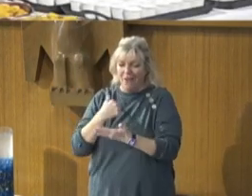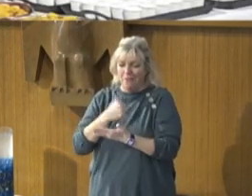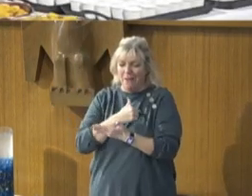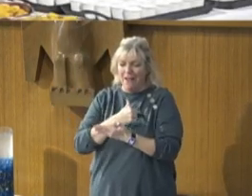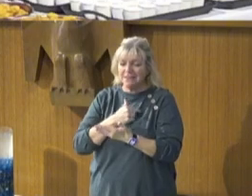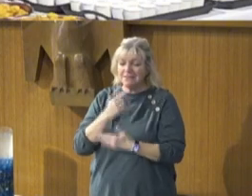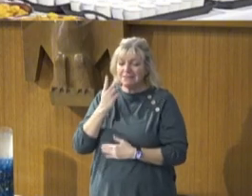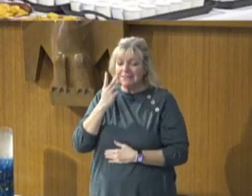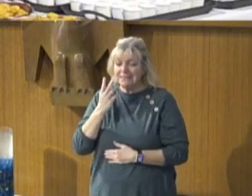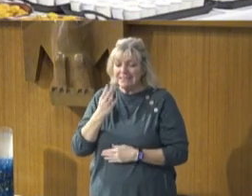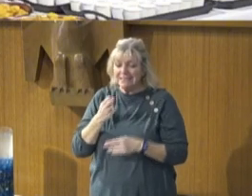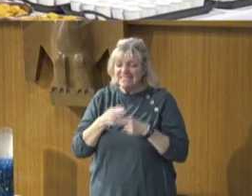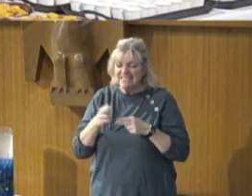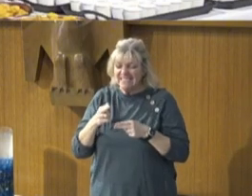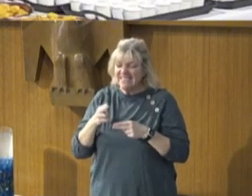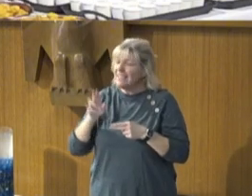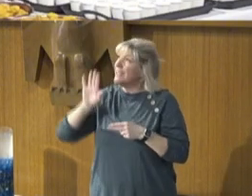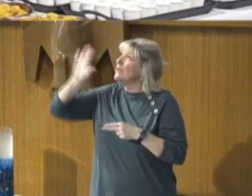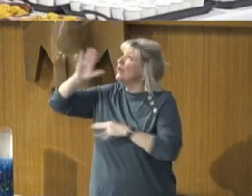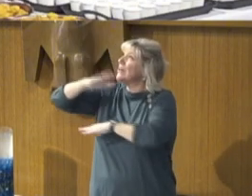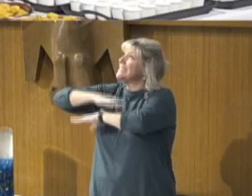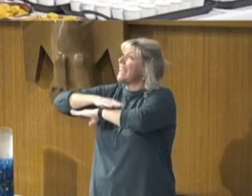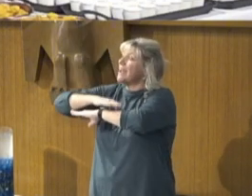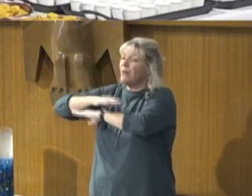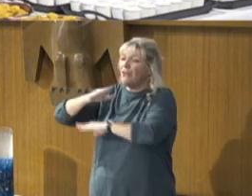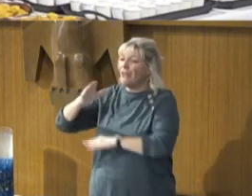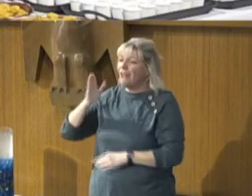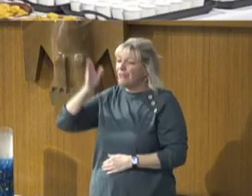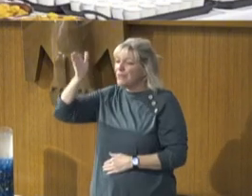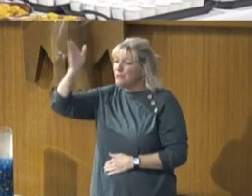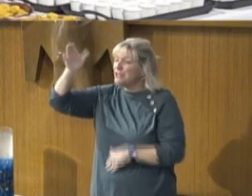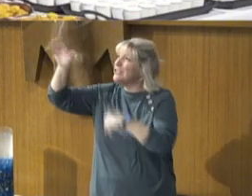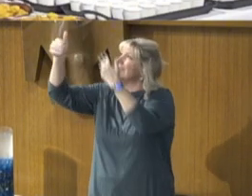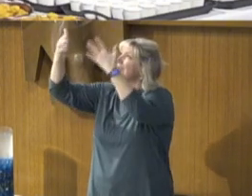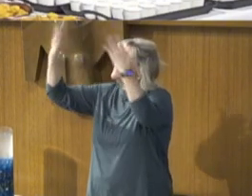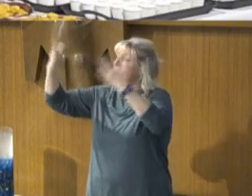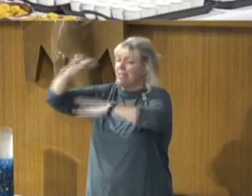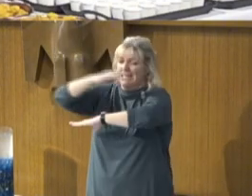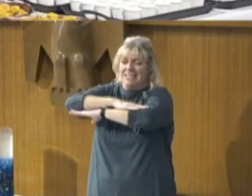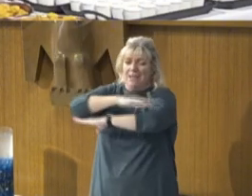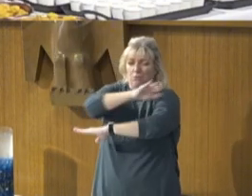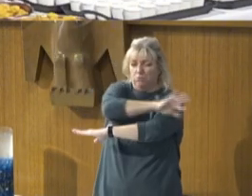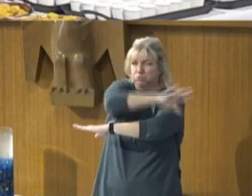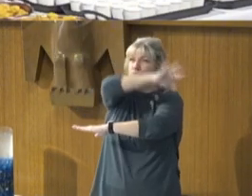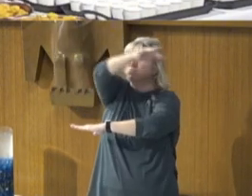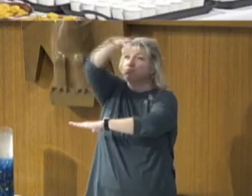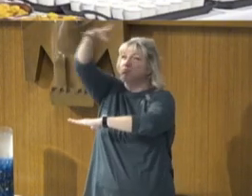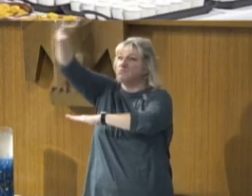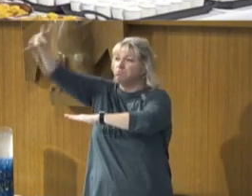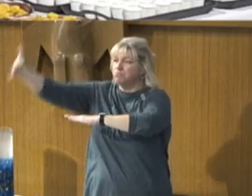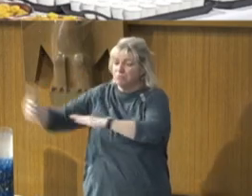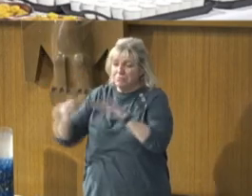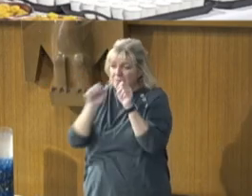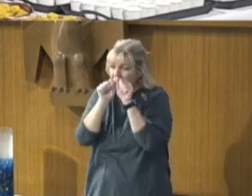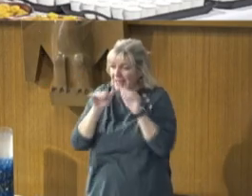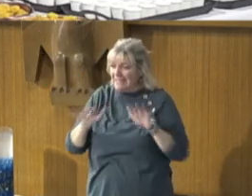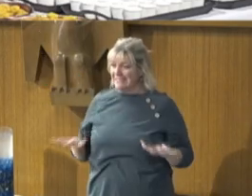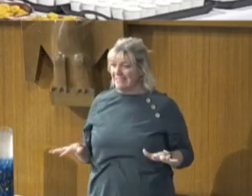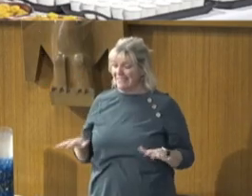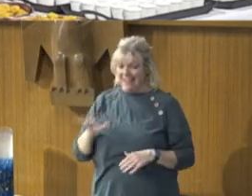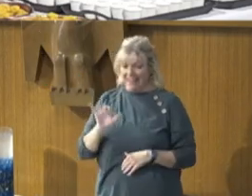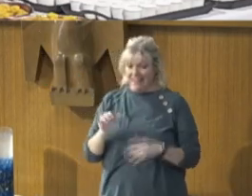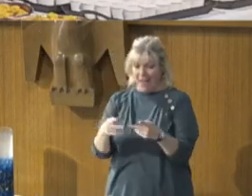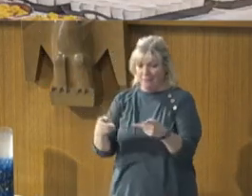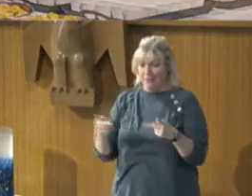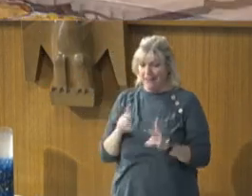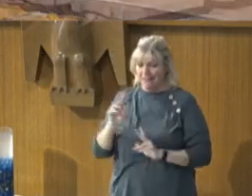that stretches as far as our eyes can see, a table that is full of your bountiful, a table where no one goes